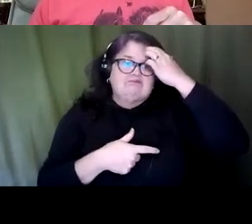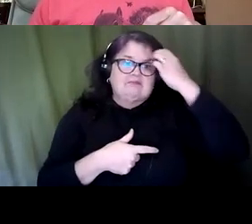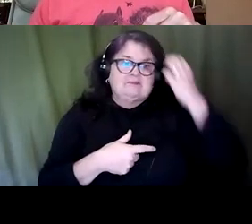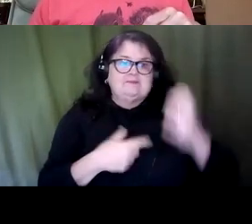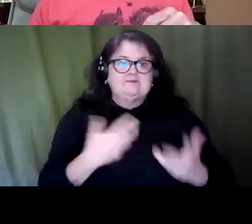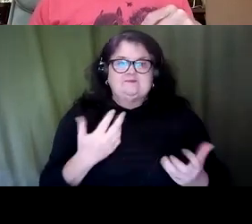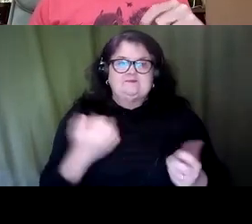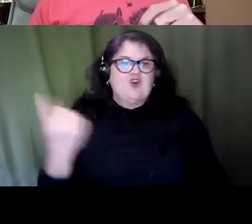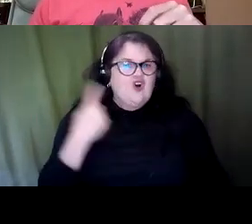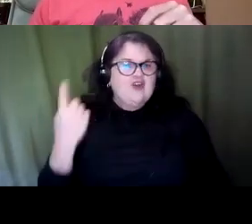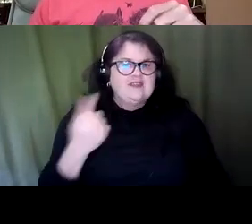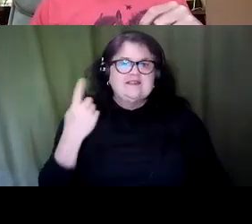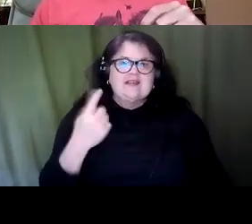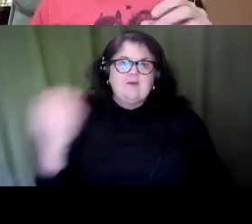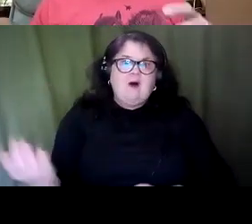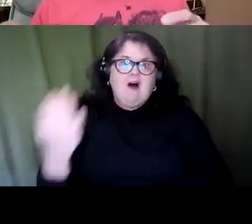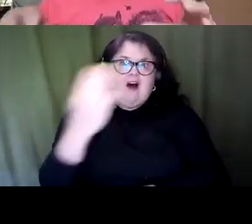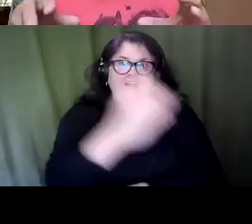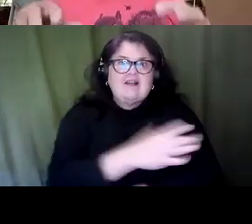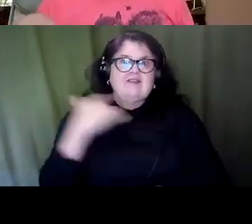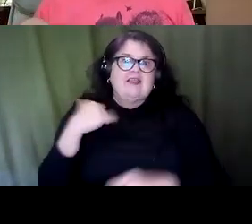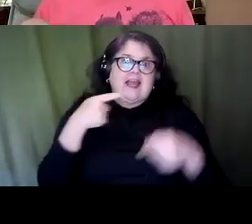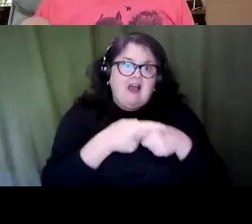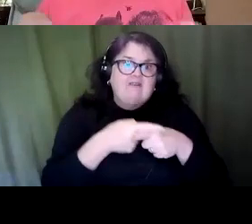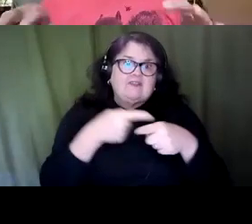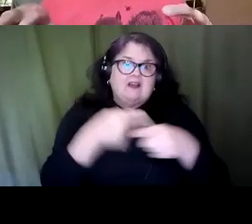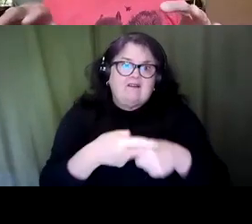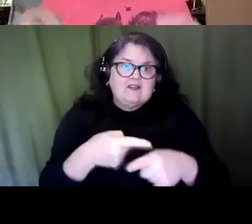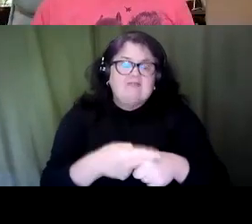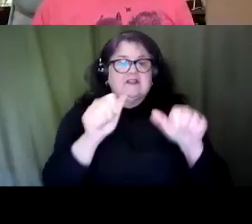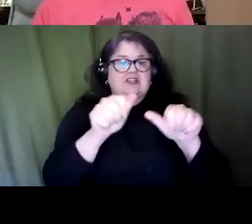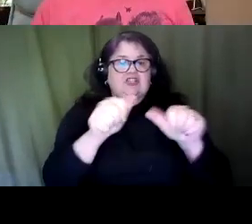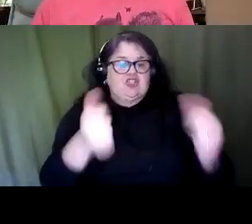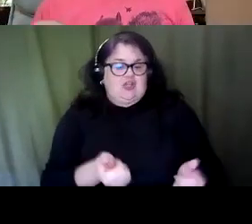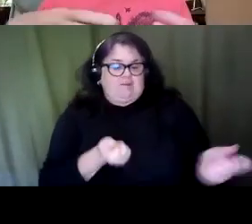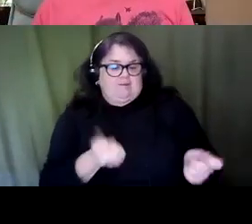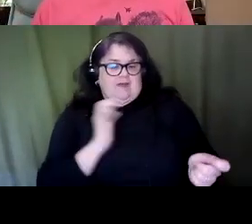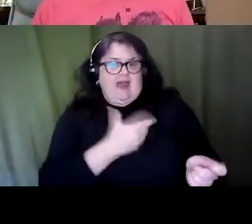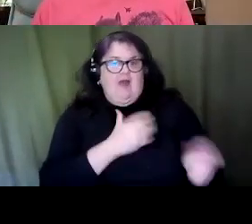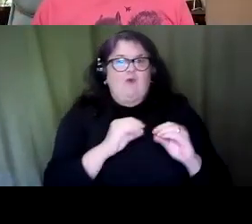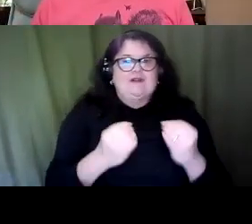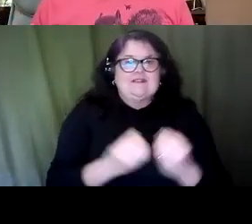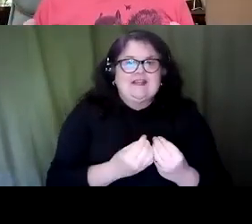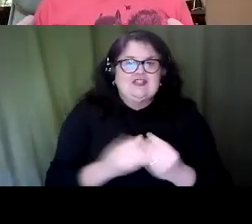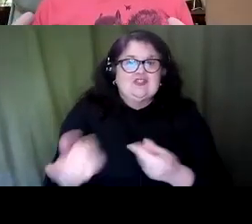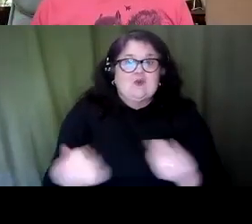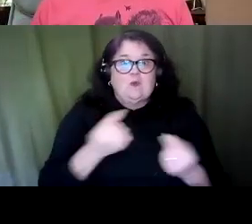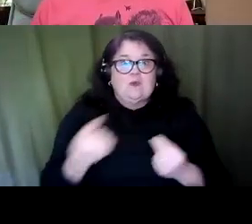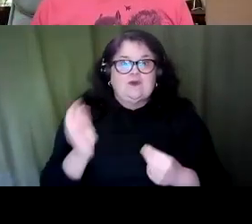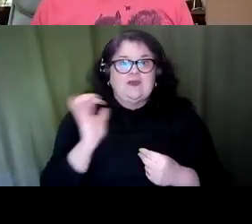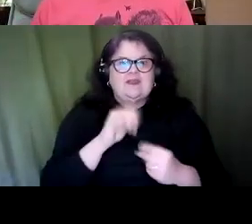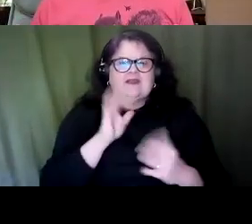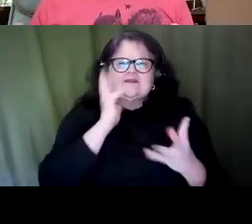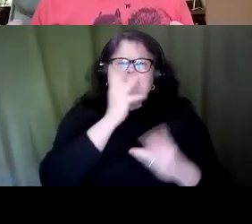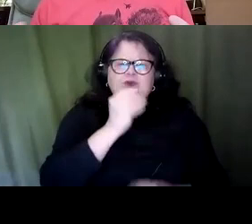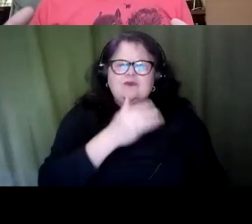All the time, all day long, it feels like conflict is shaping our organizations and what we do, which is a beautiful